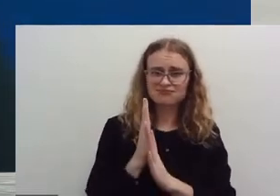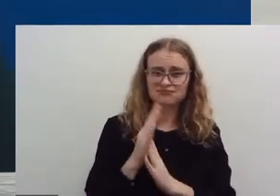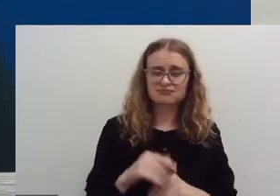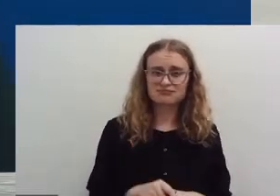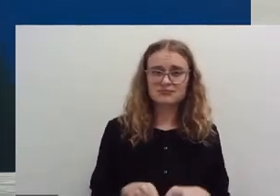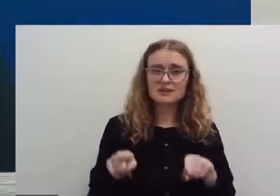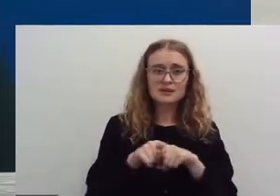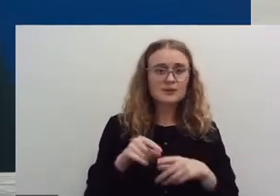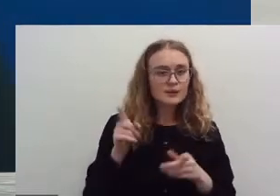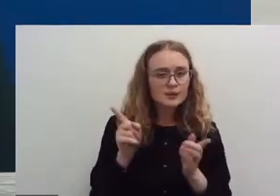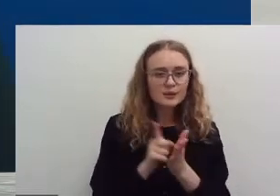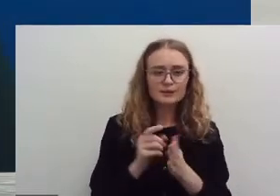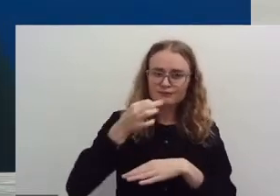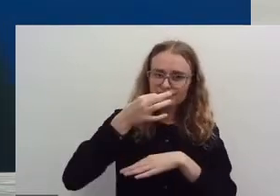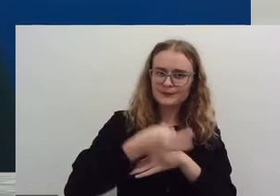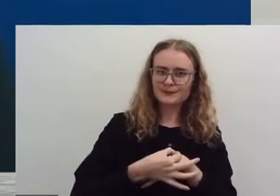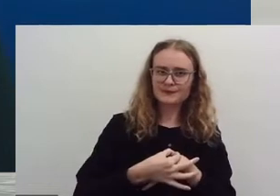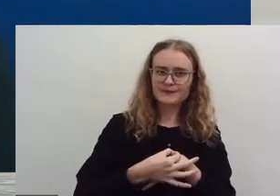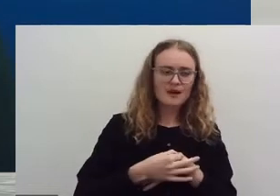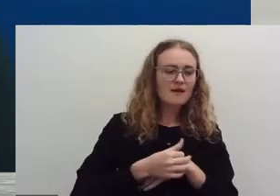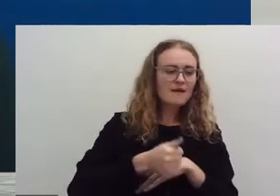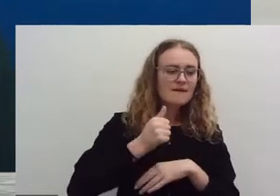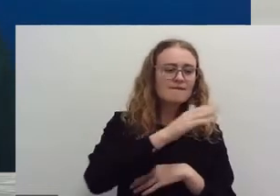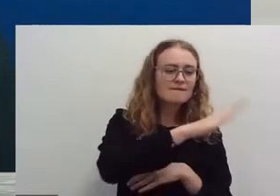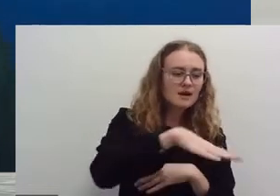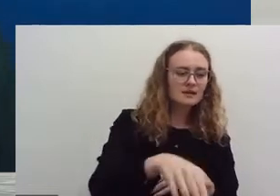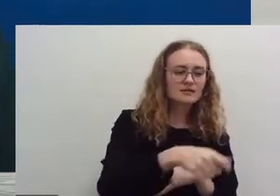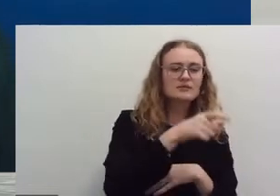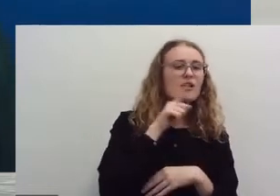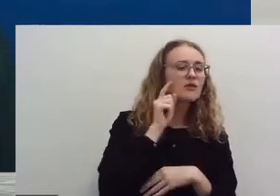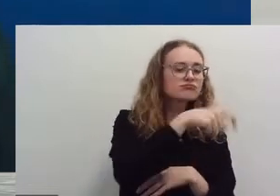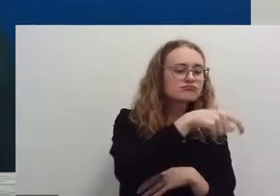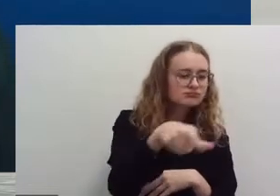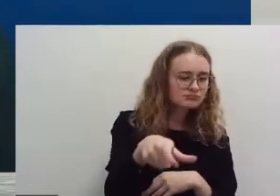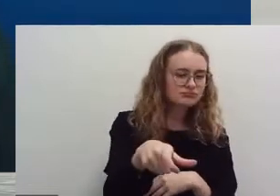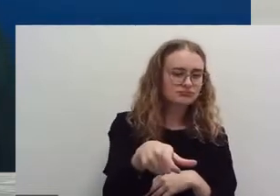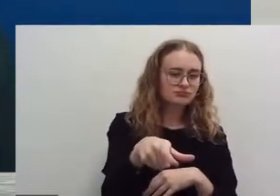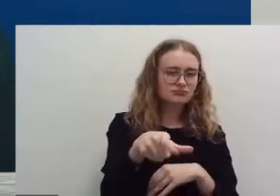themselves, because that is the only way to their real influence.